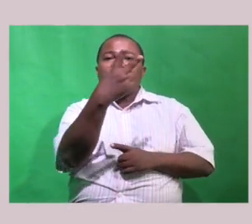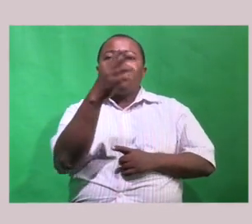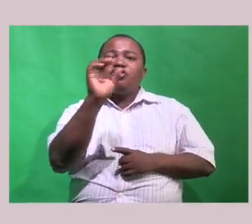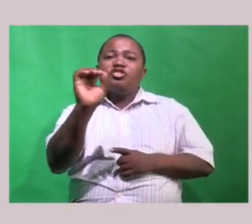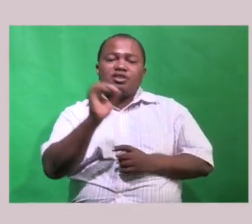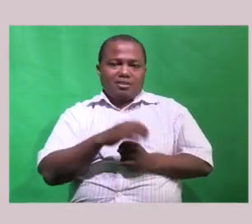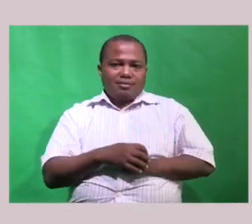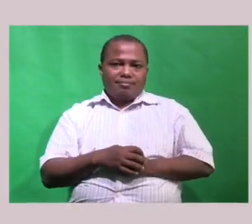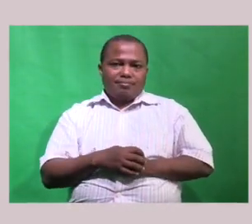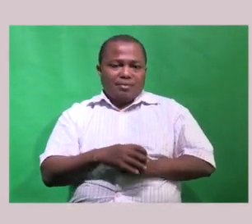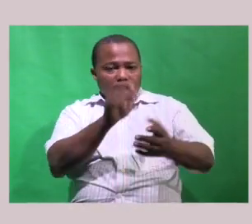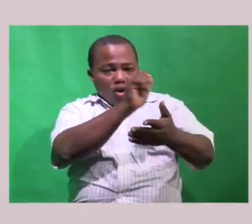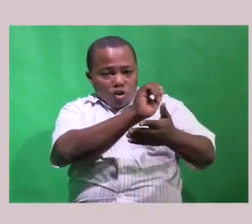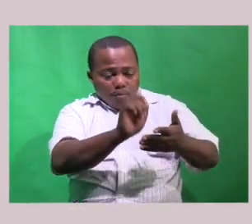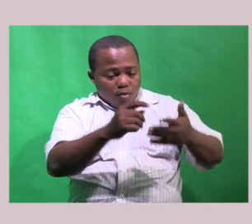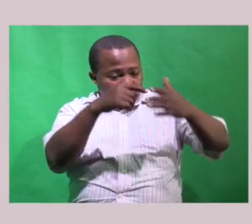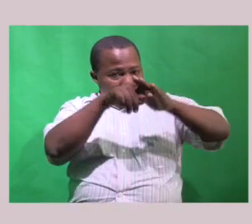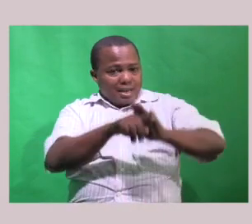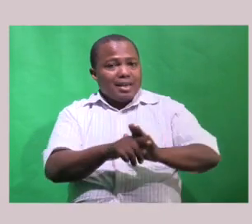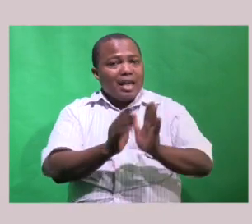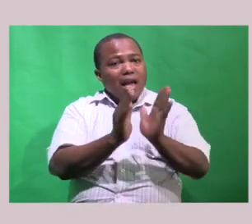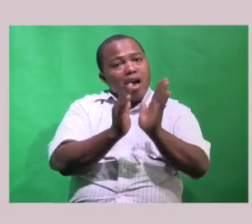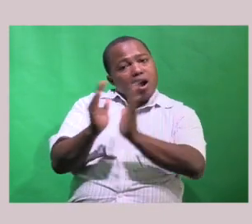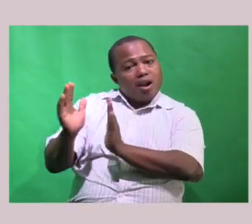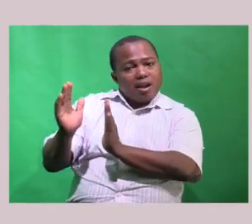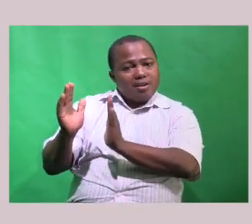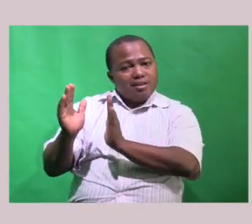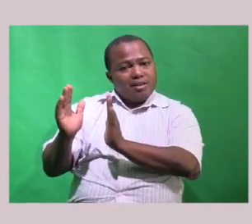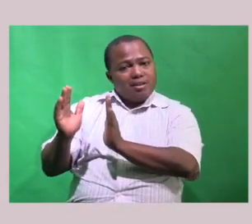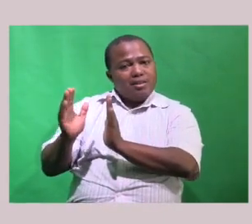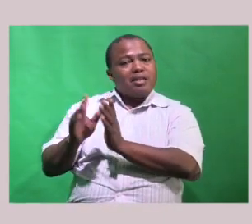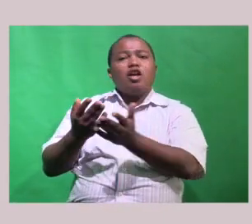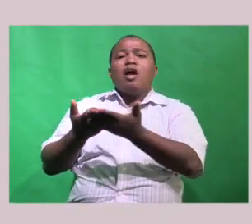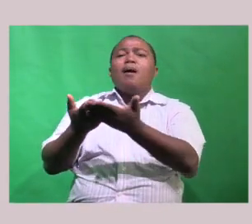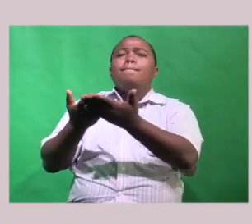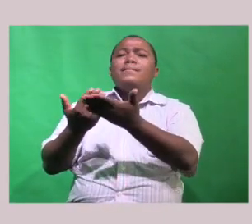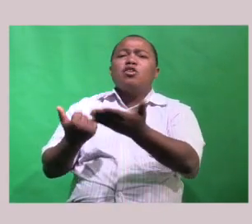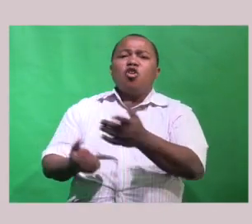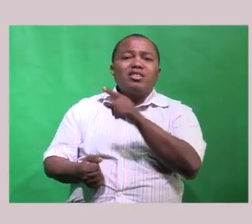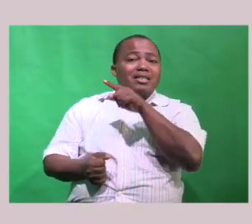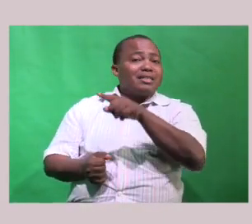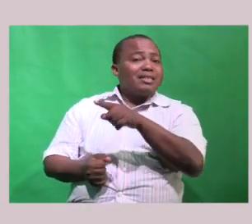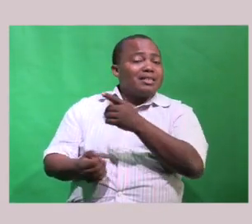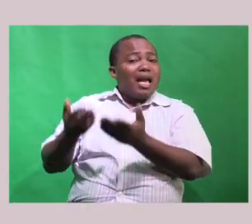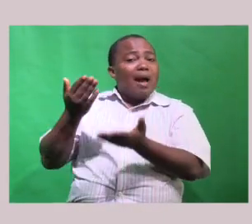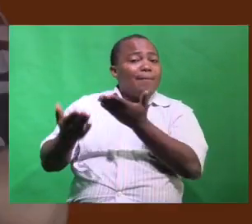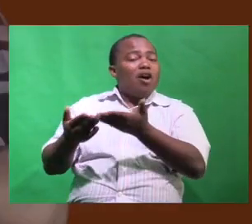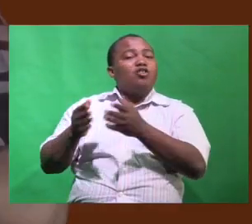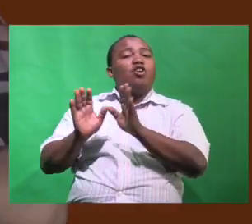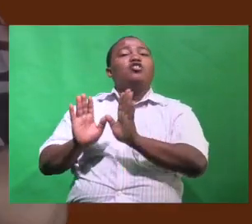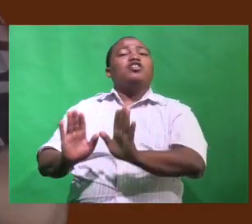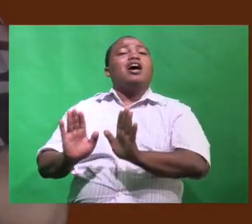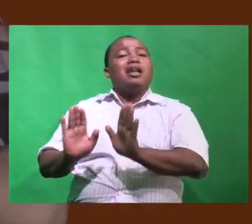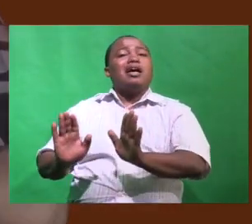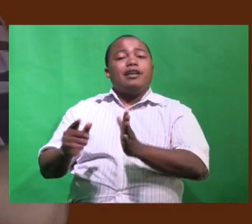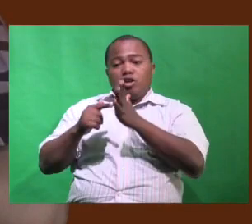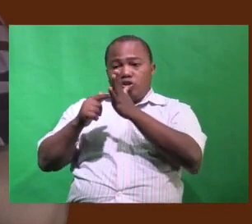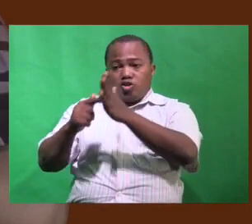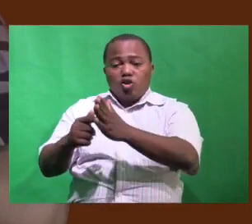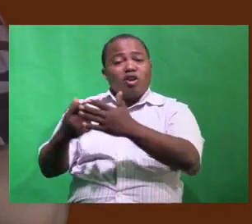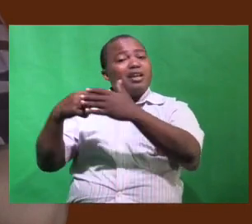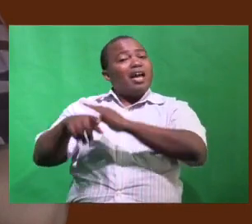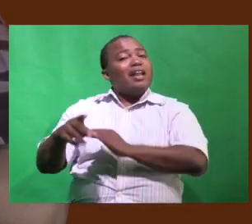You put on a credit side because this amount have already shown in a